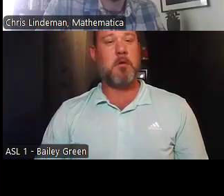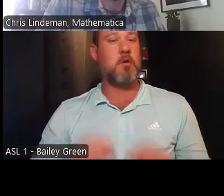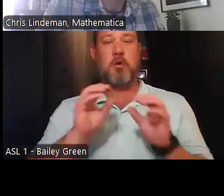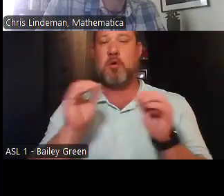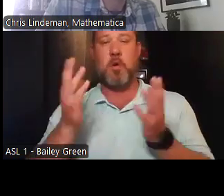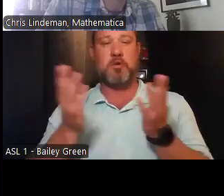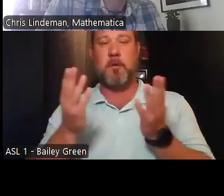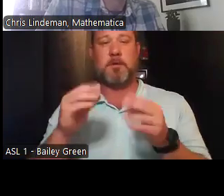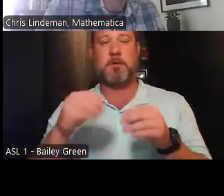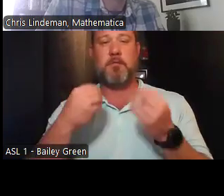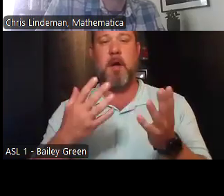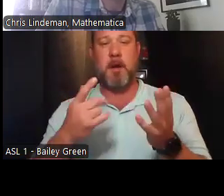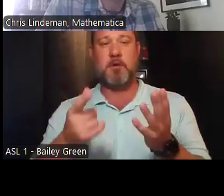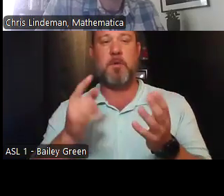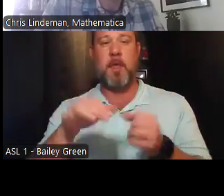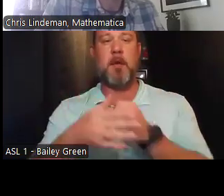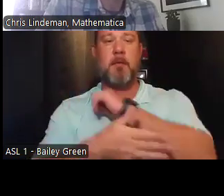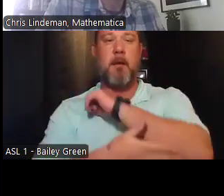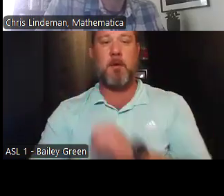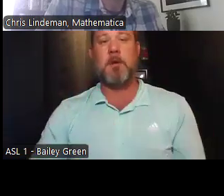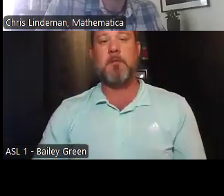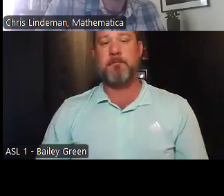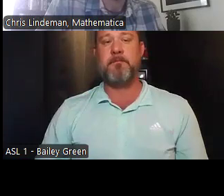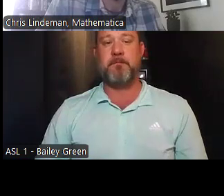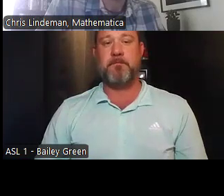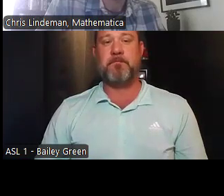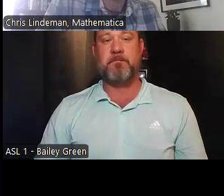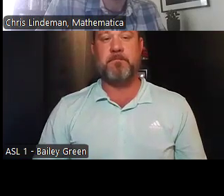services provided to the selected county.